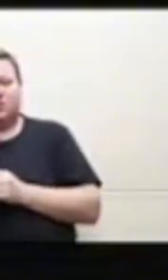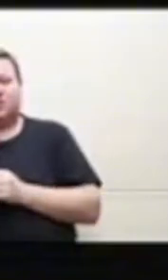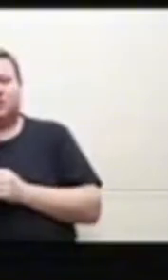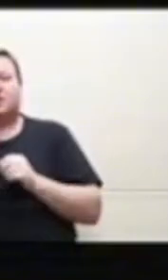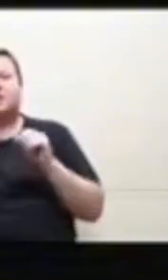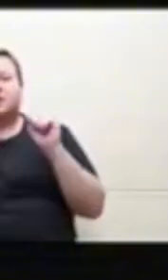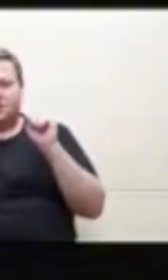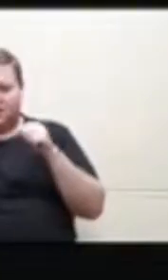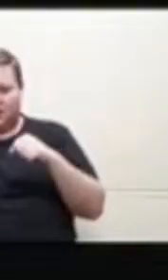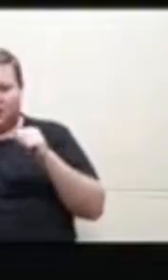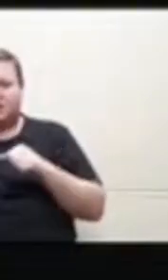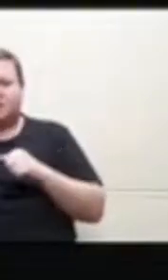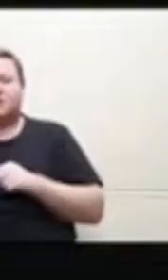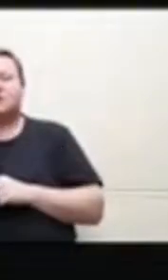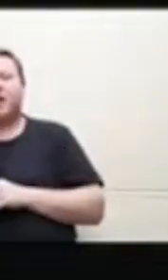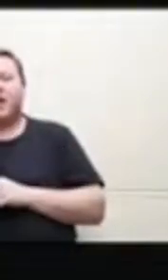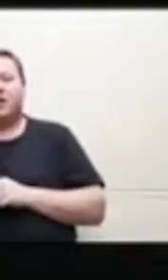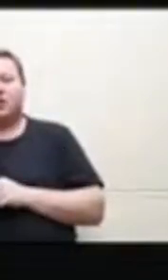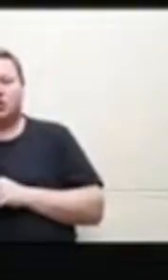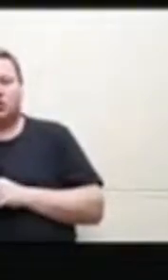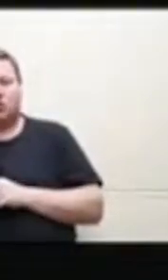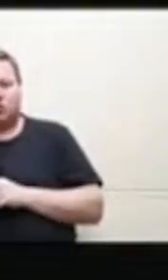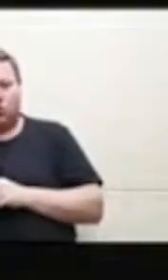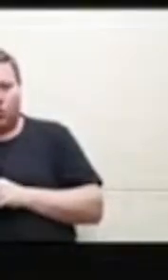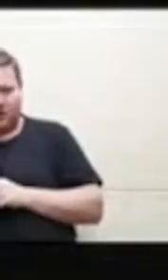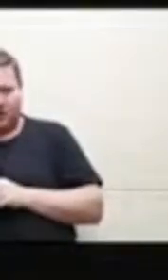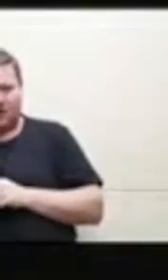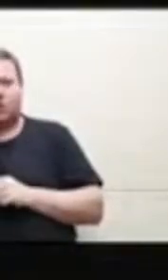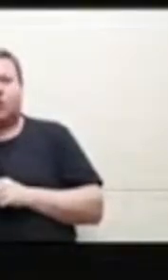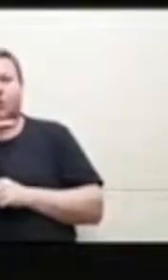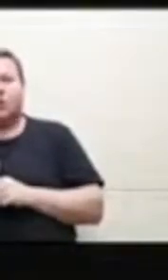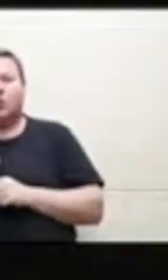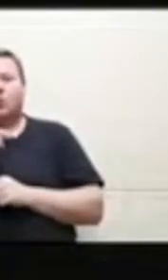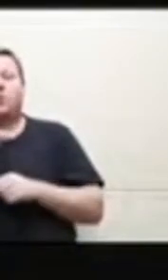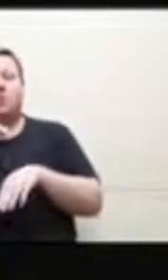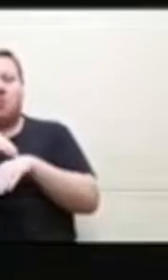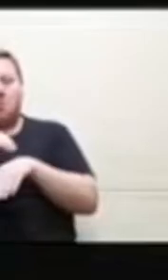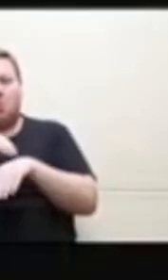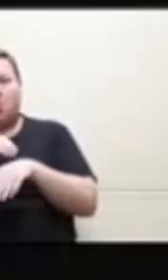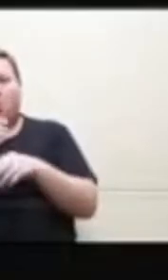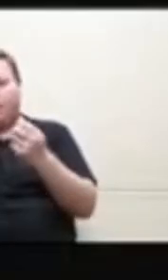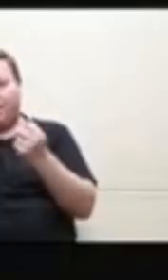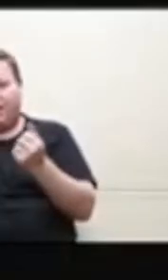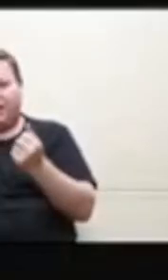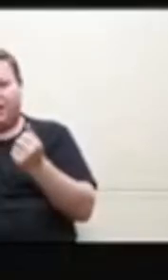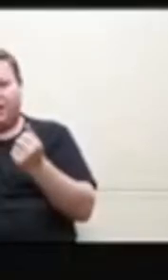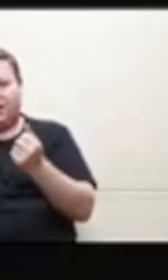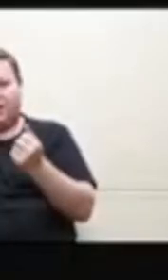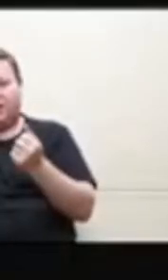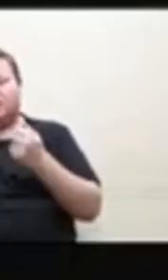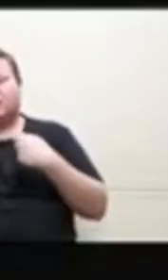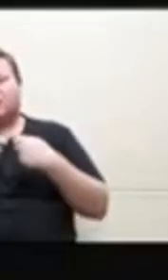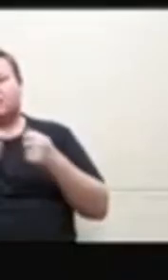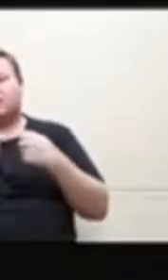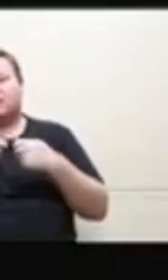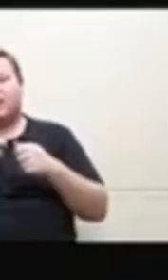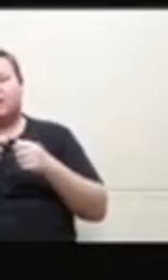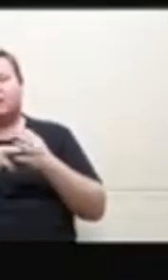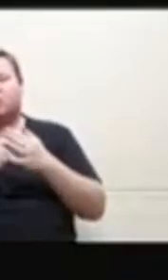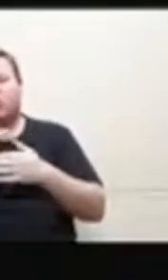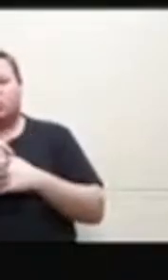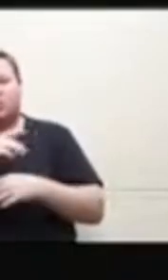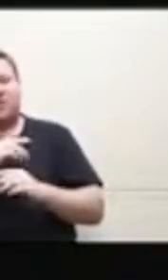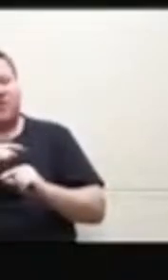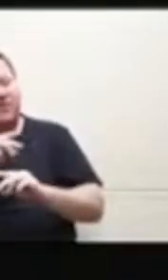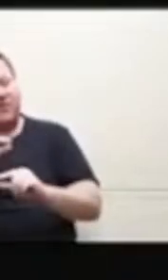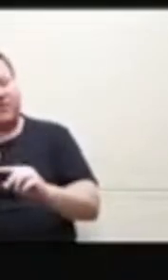the Auditor General is correct. We had more money and we spent on the project that we wanted to fast track.